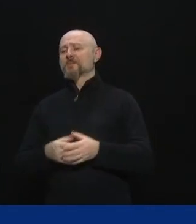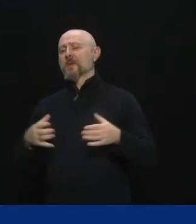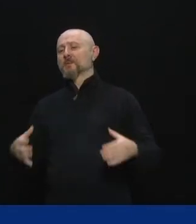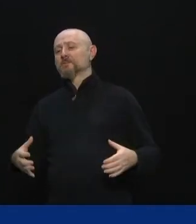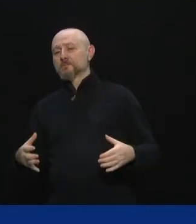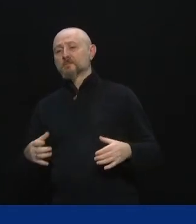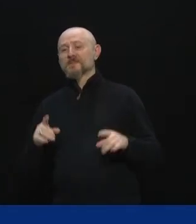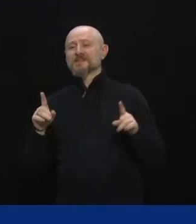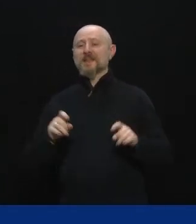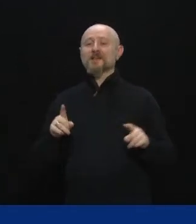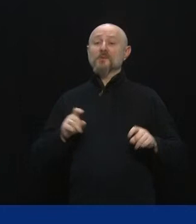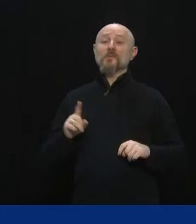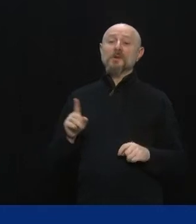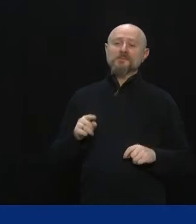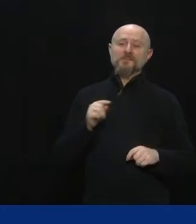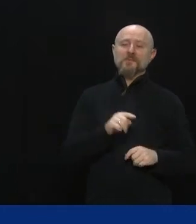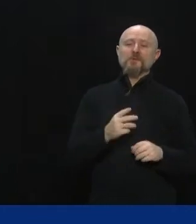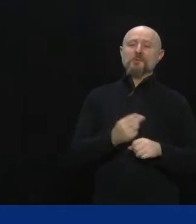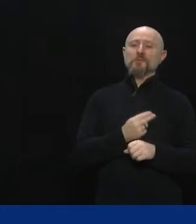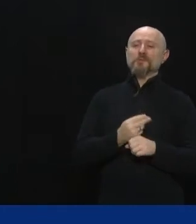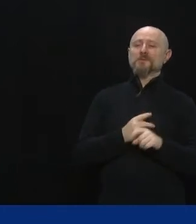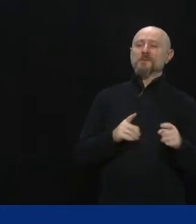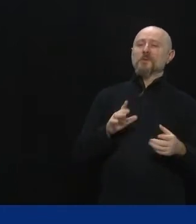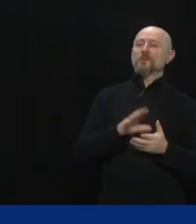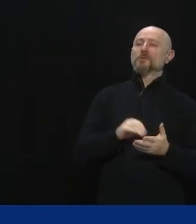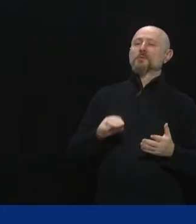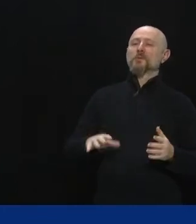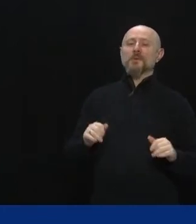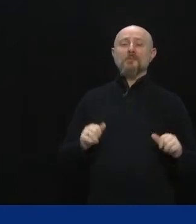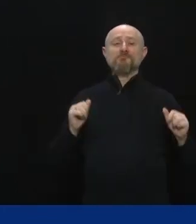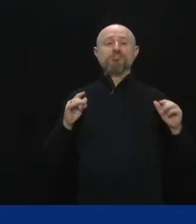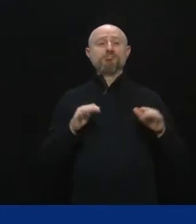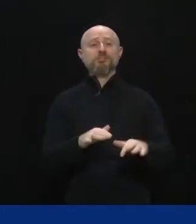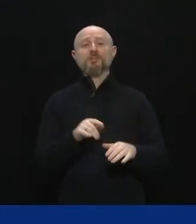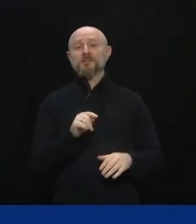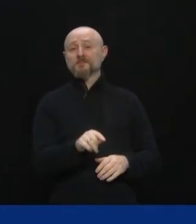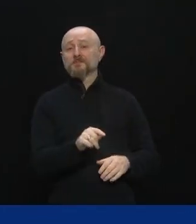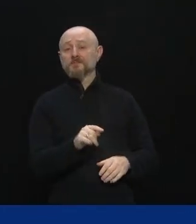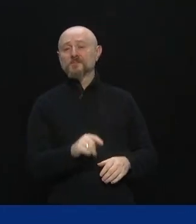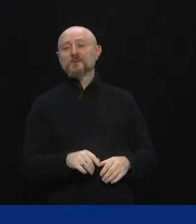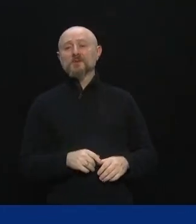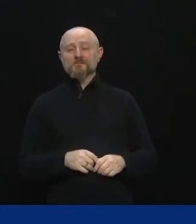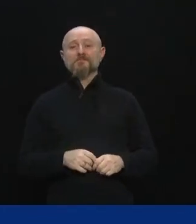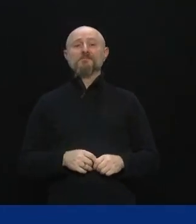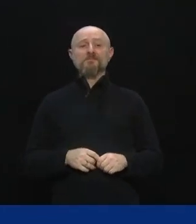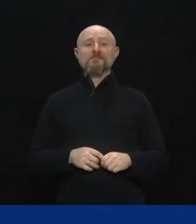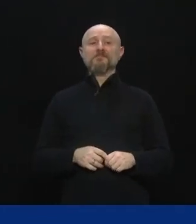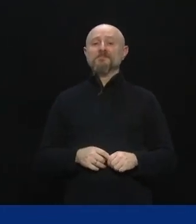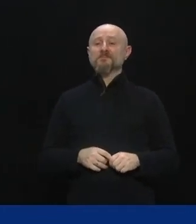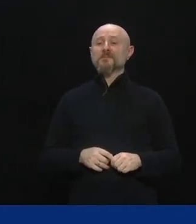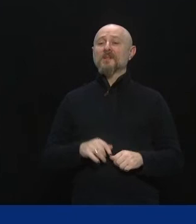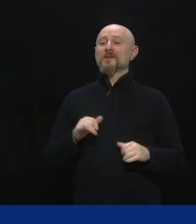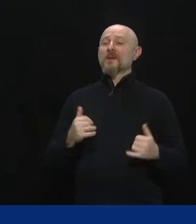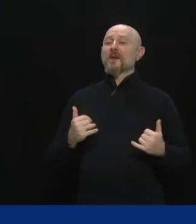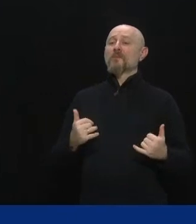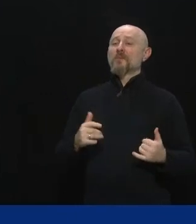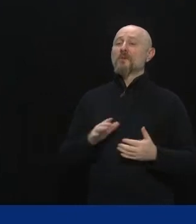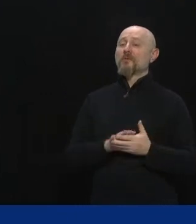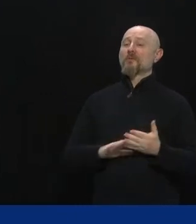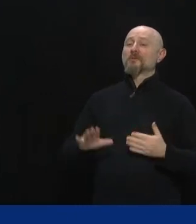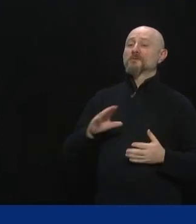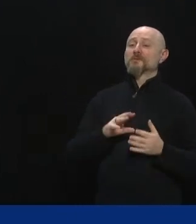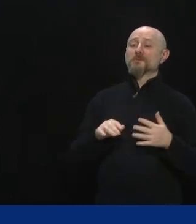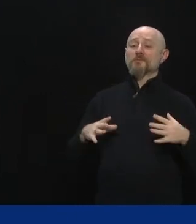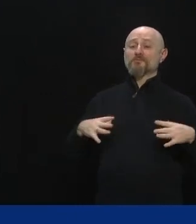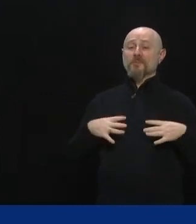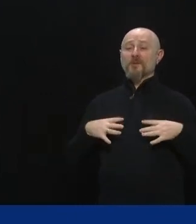to utilize the sites where students have been tested during this calendar year, the school year. And now, while they're on break, let's use those sites as